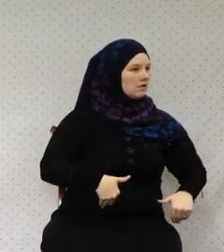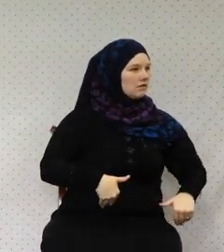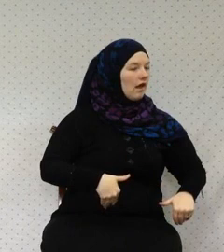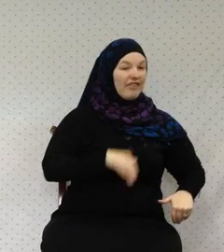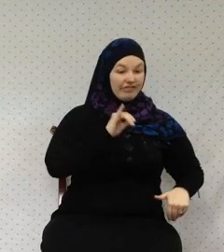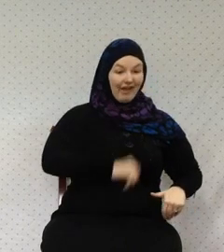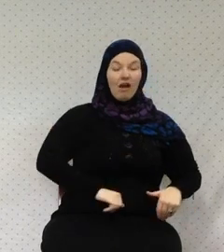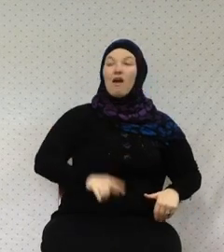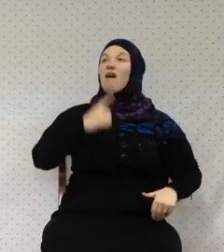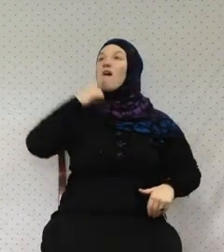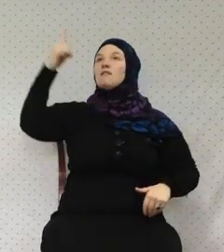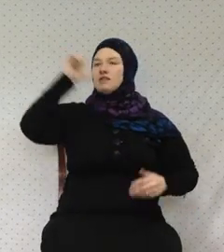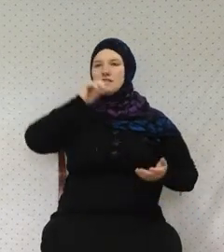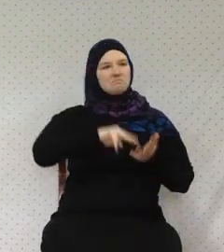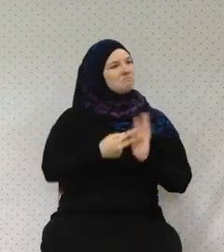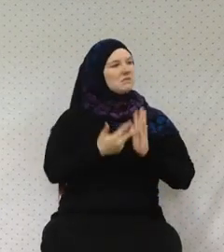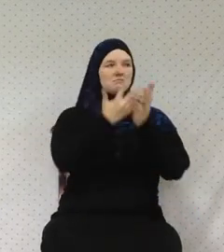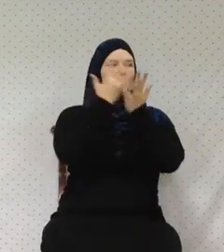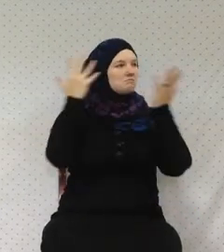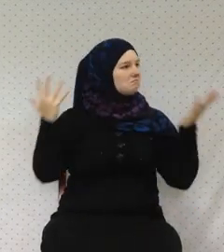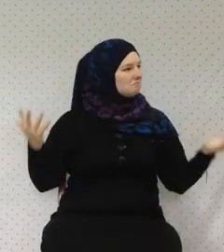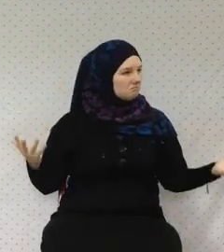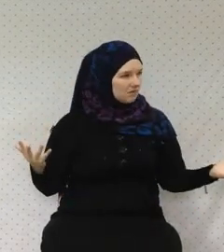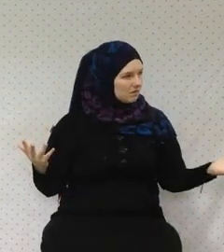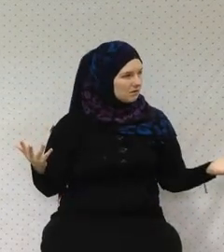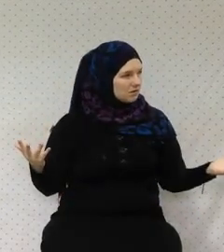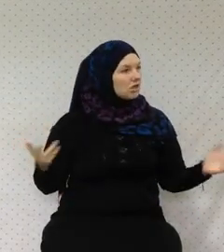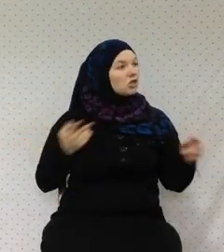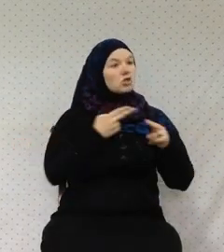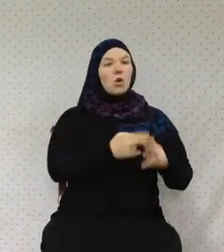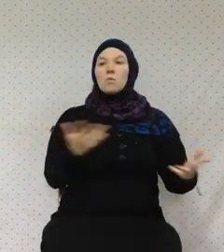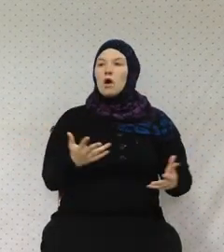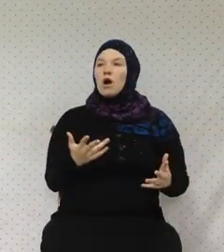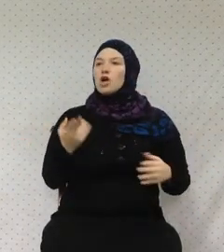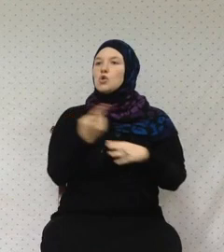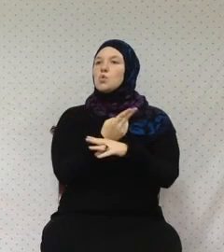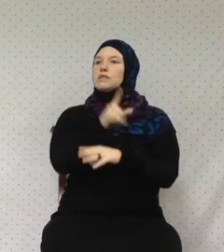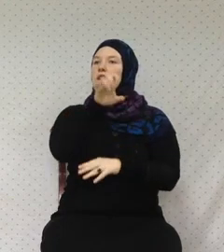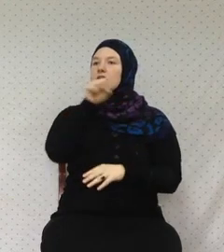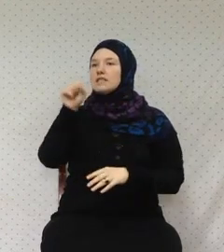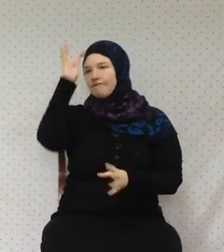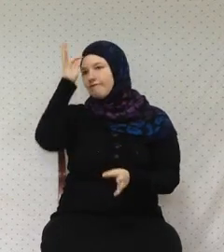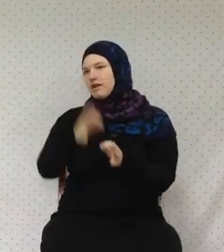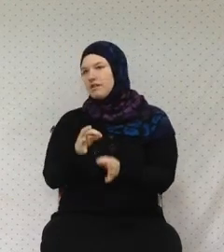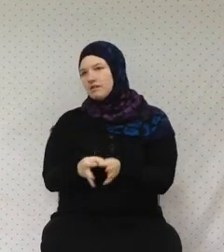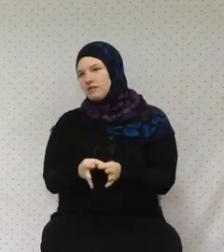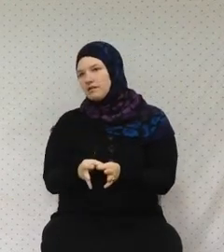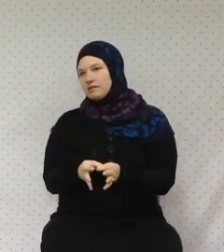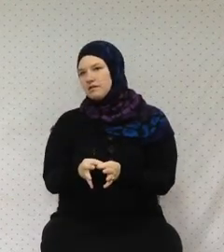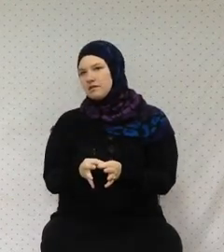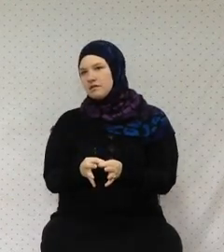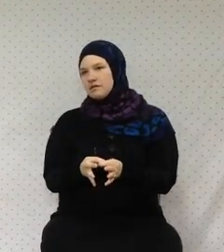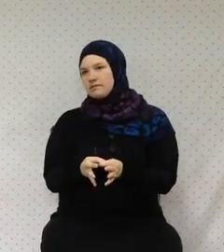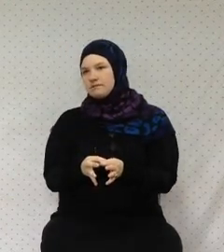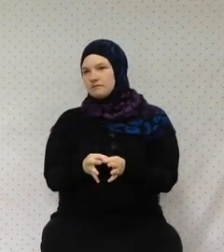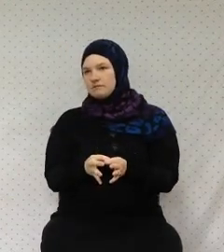much. It's called in the Quran, useless faith. We spoke about this several times. It doesn't hurt